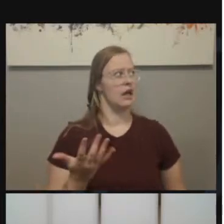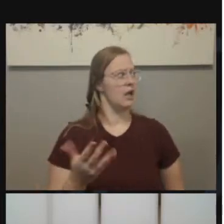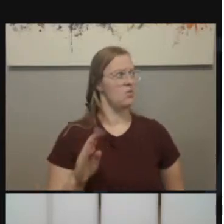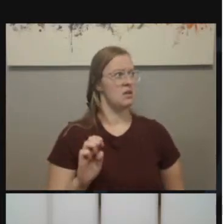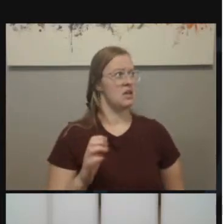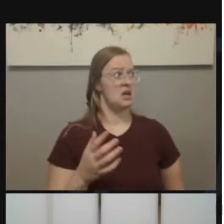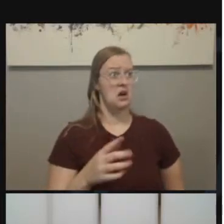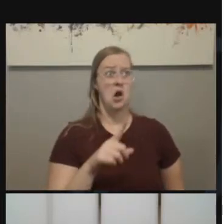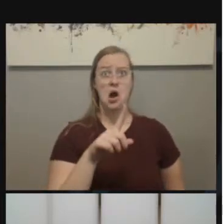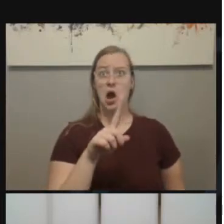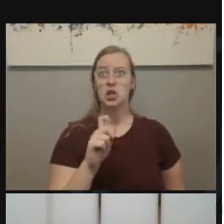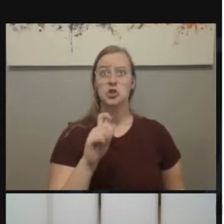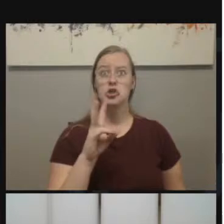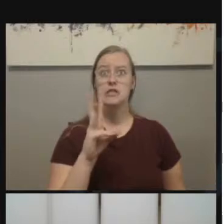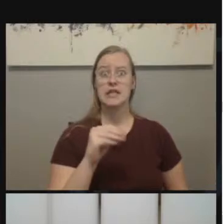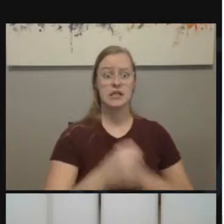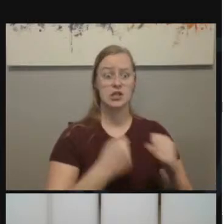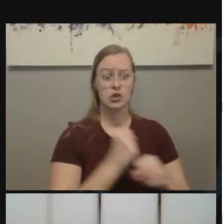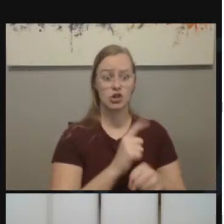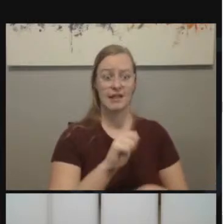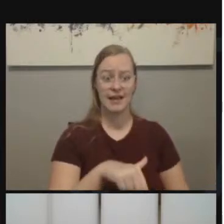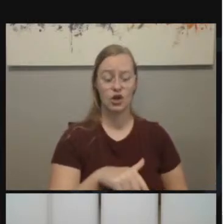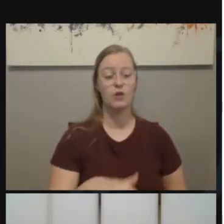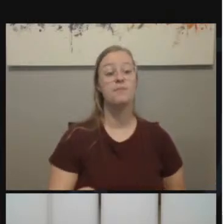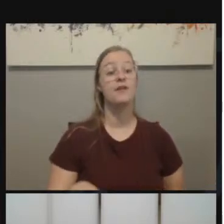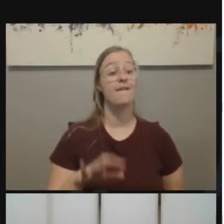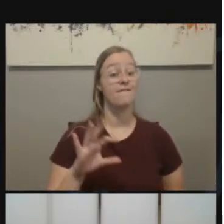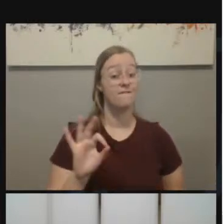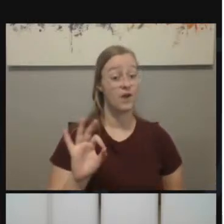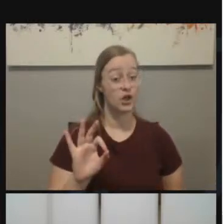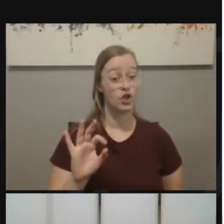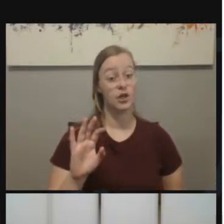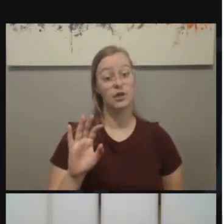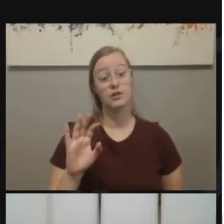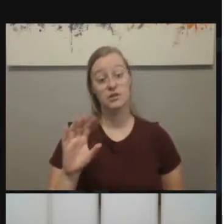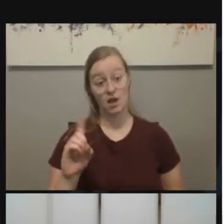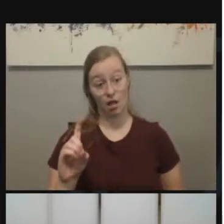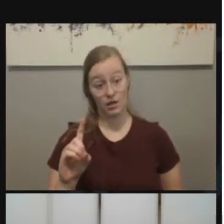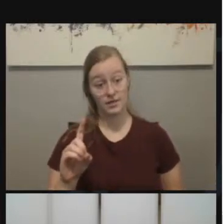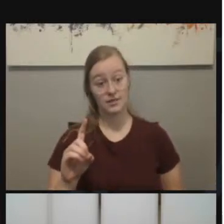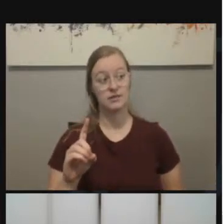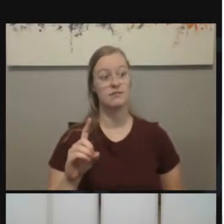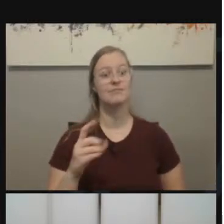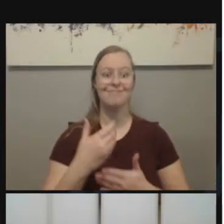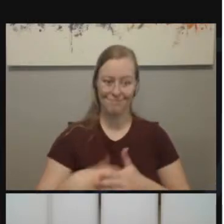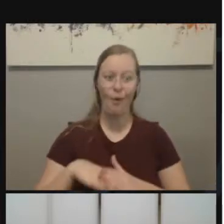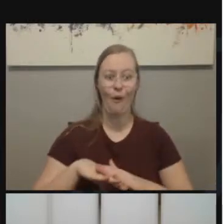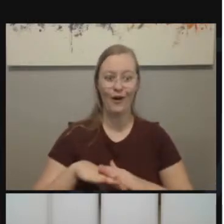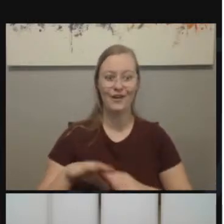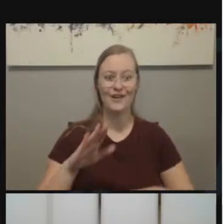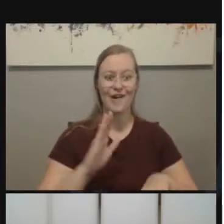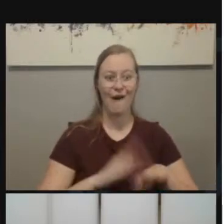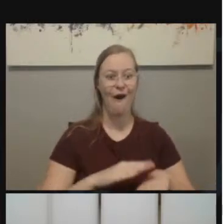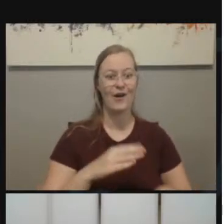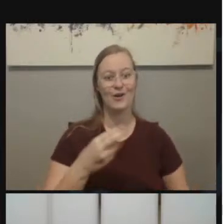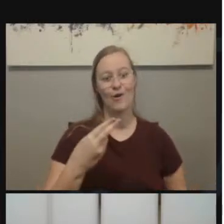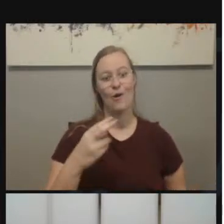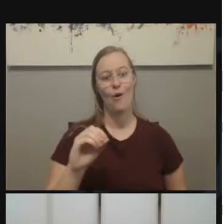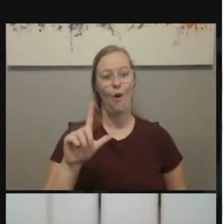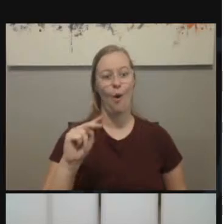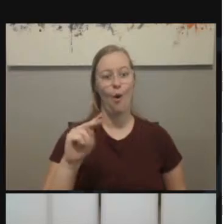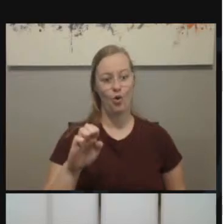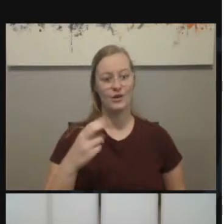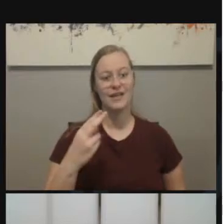160 years later that Frederick Bailey Douglass would be born on Home Hill Farm,